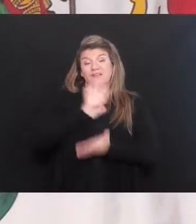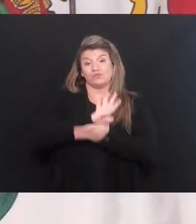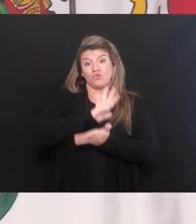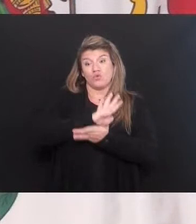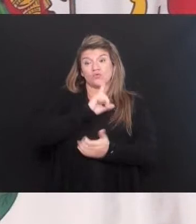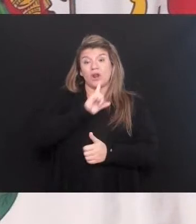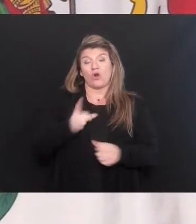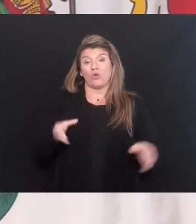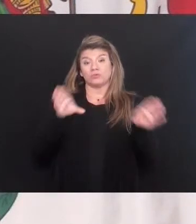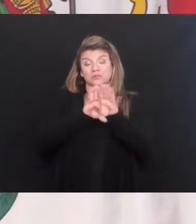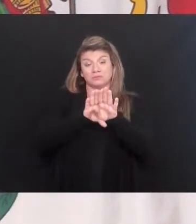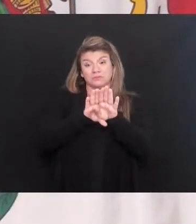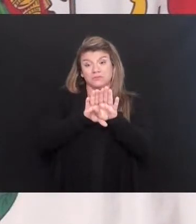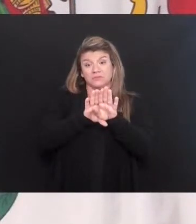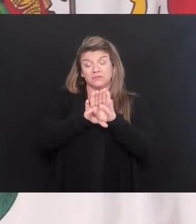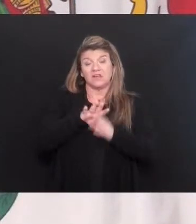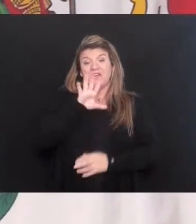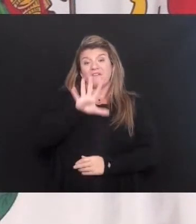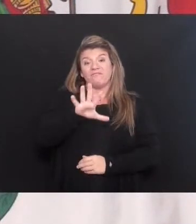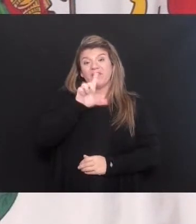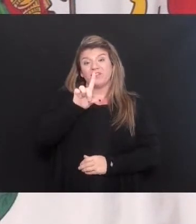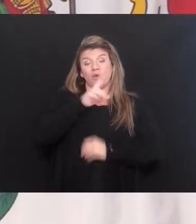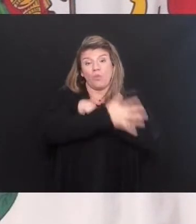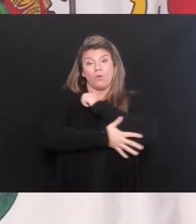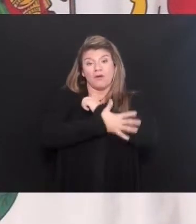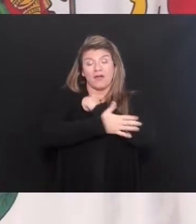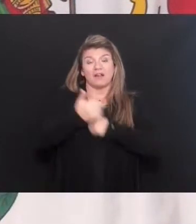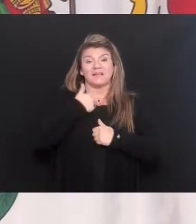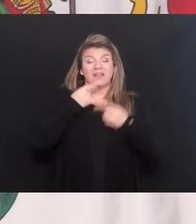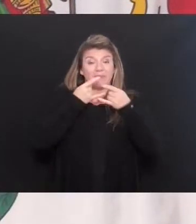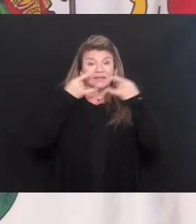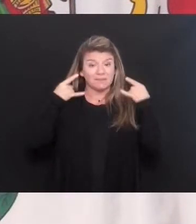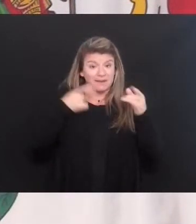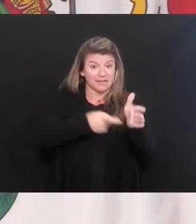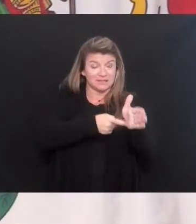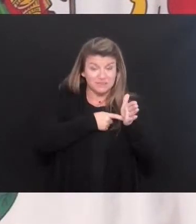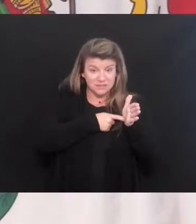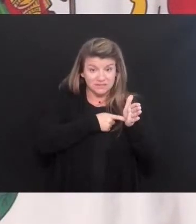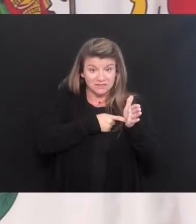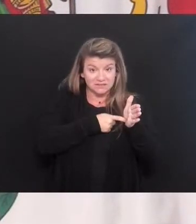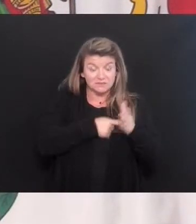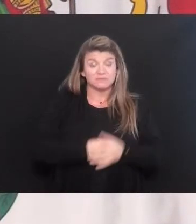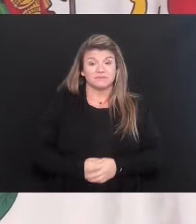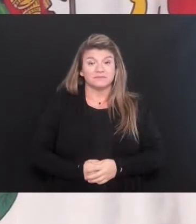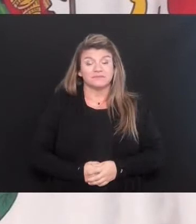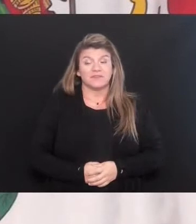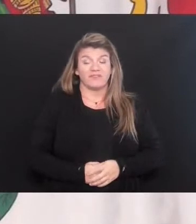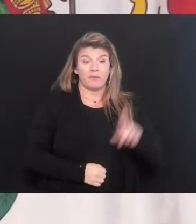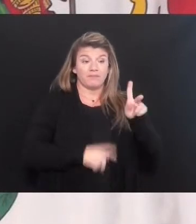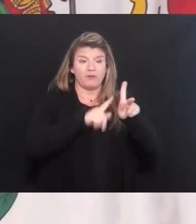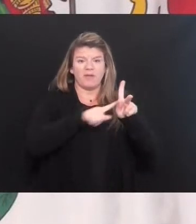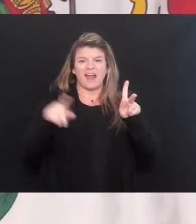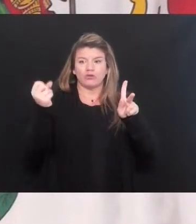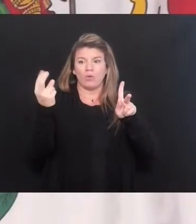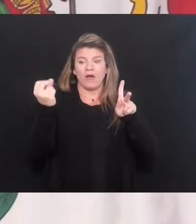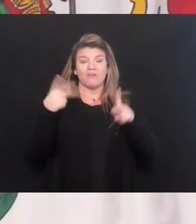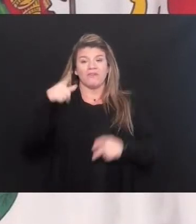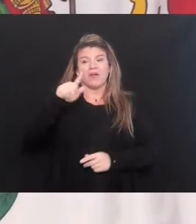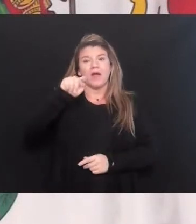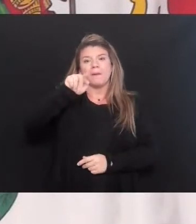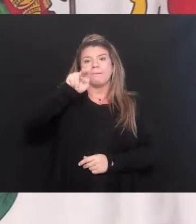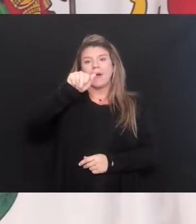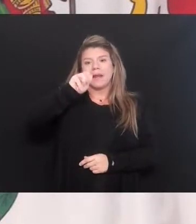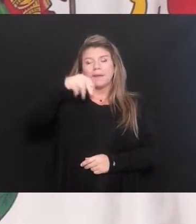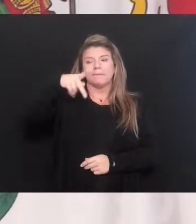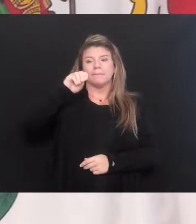that are closed. 51 counties have mask mandates, you know, for K through 12. Putnam,